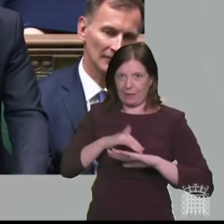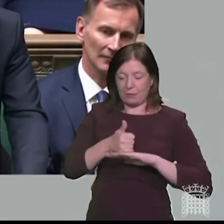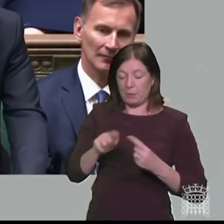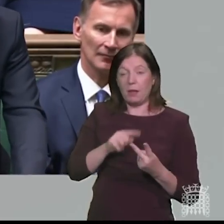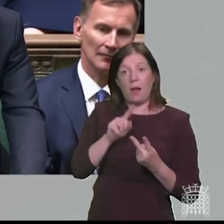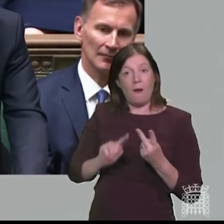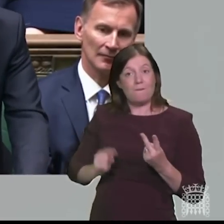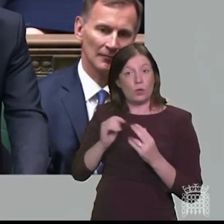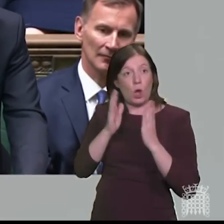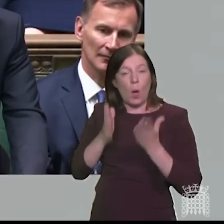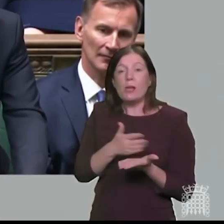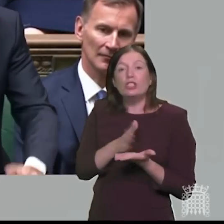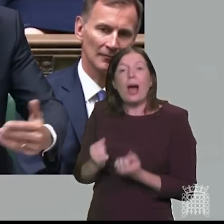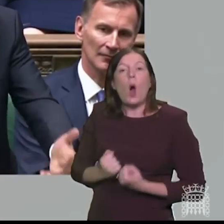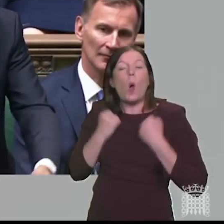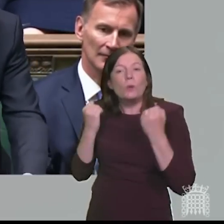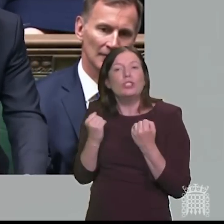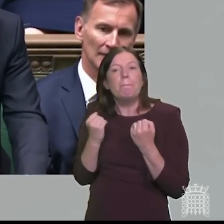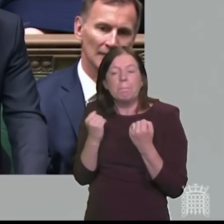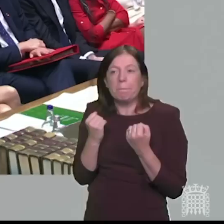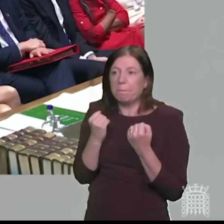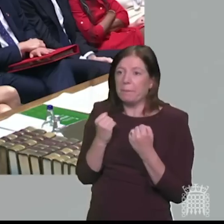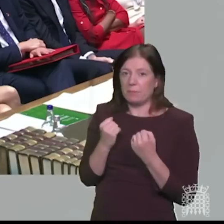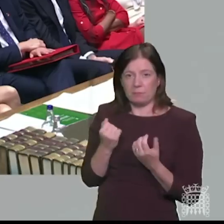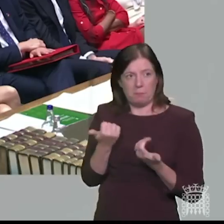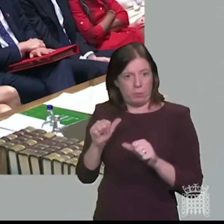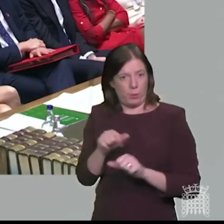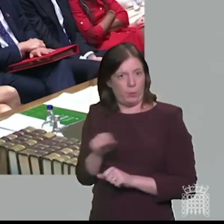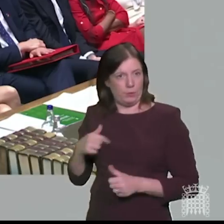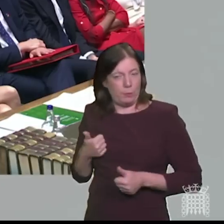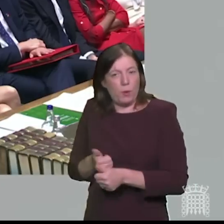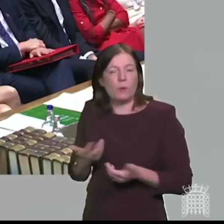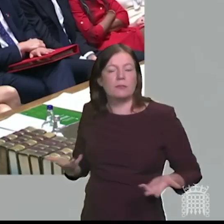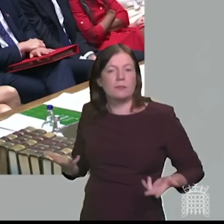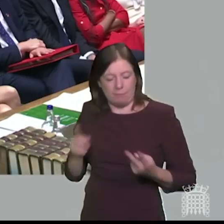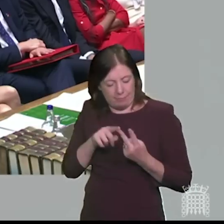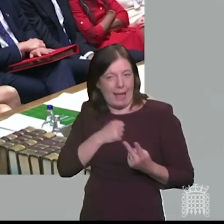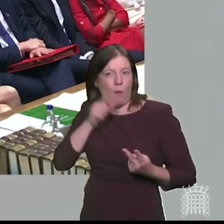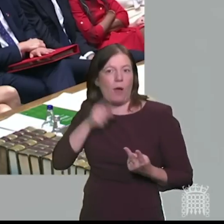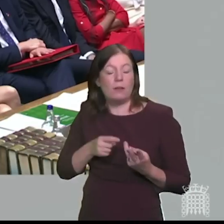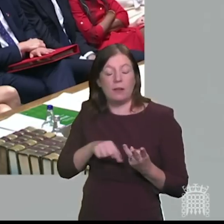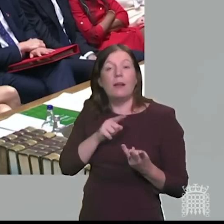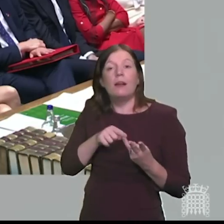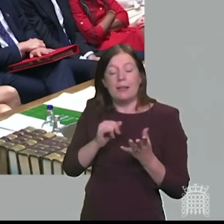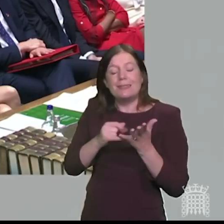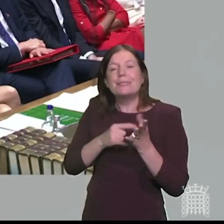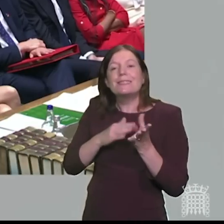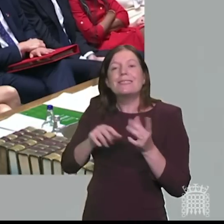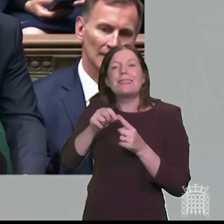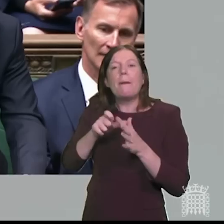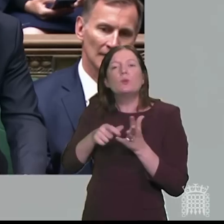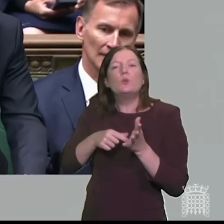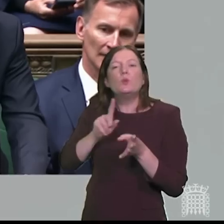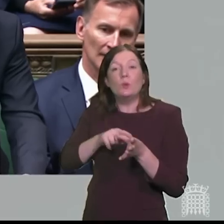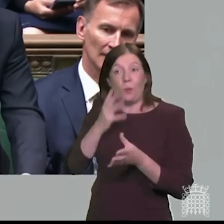first homes and shared ownership schemes to get people onto the housing ladder. And crucially, Mr. Speaker, it's why we cut stamp duty. So now